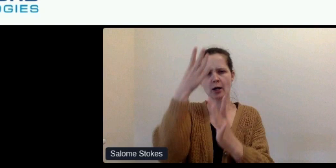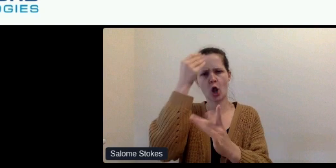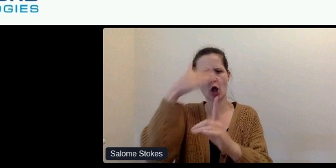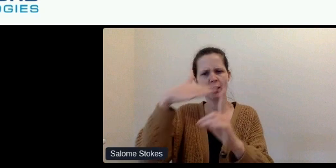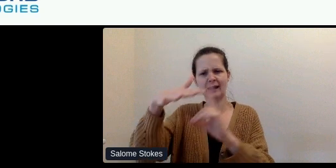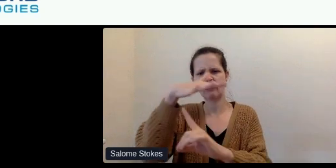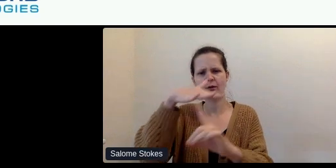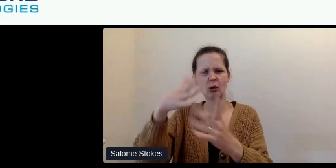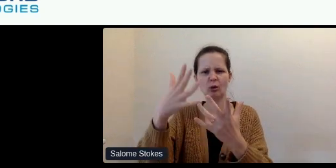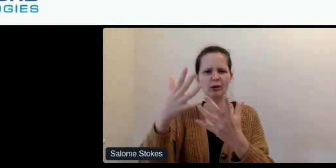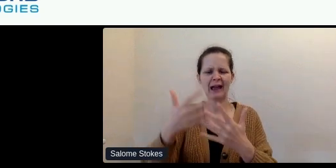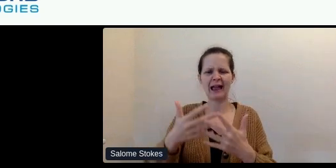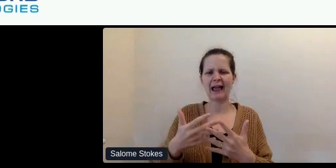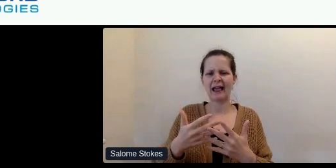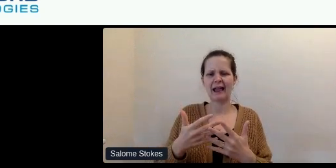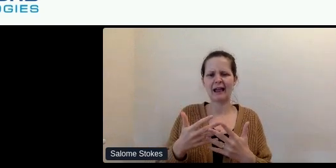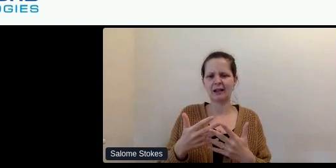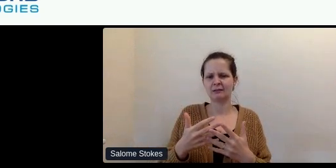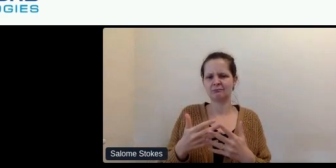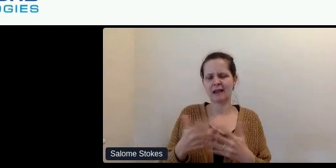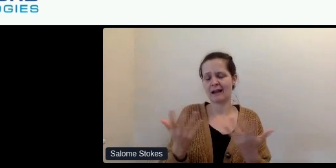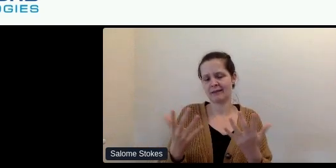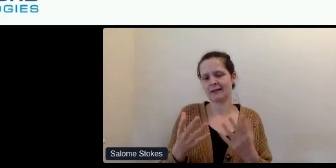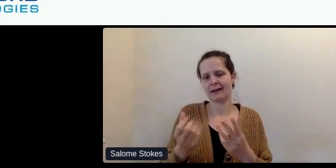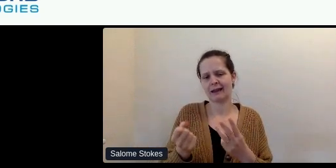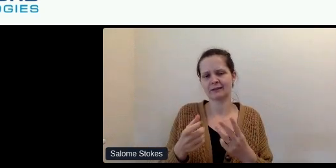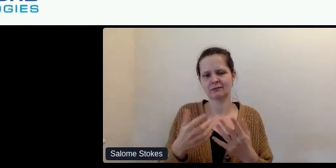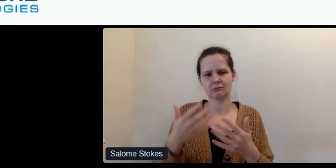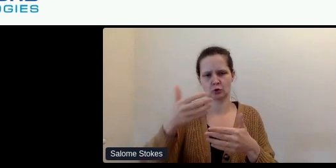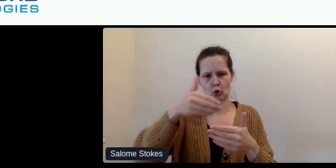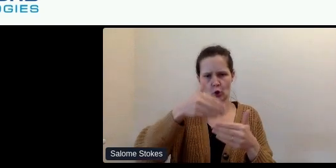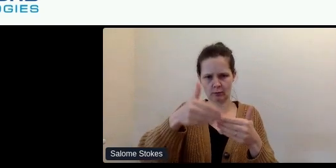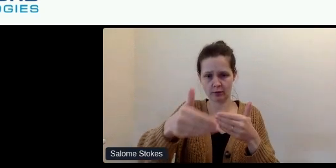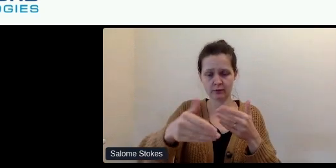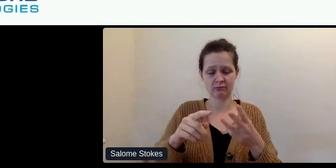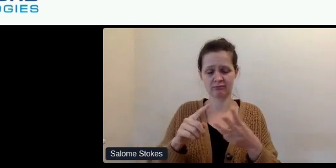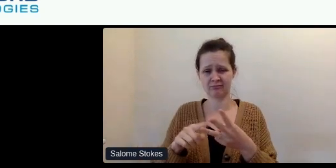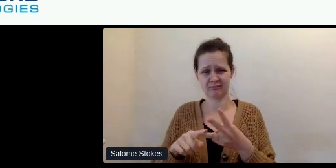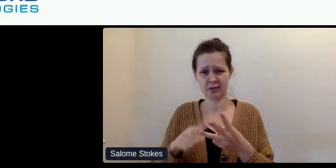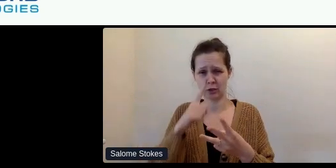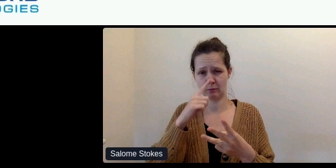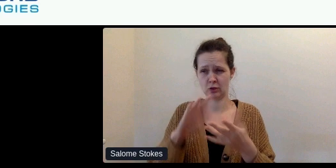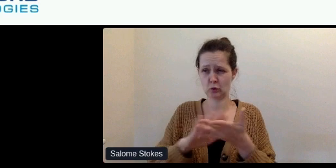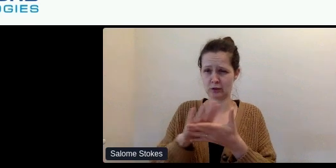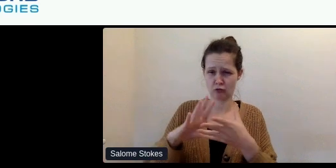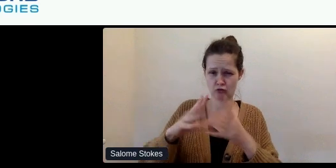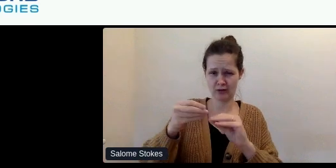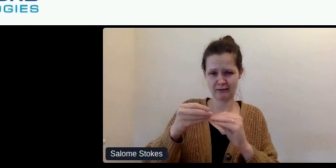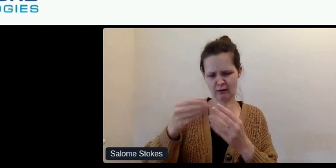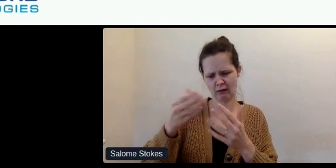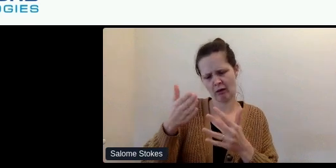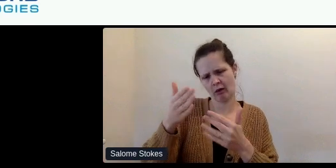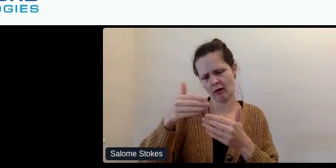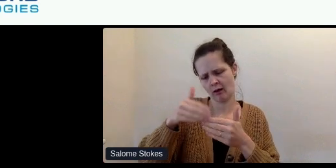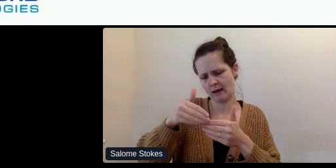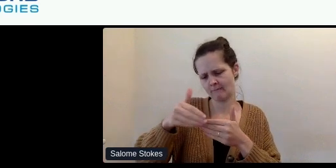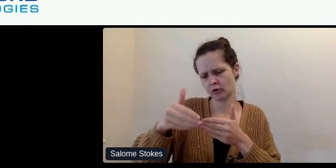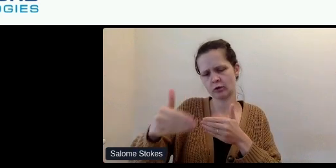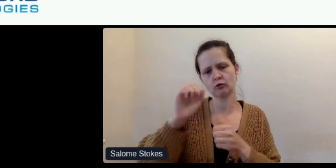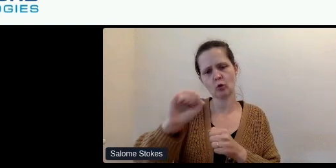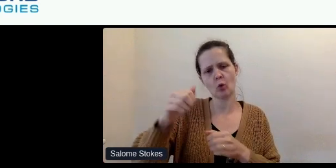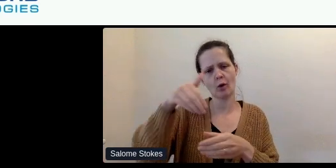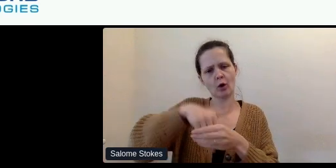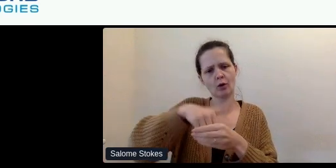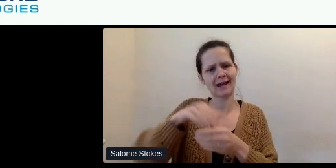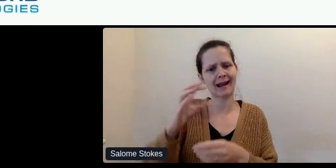for documents too. And it allows you to build an inventory of your content. And for many organizations that we've dealt